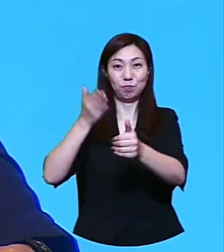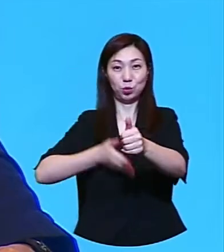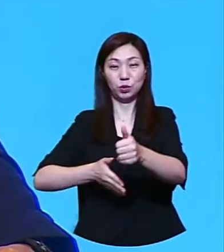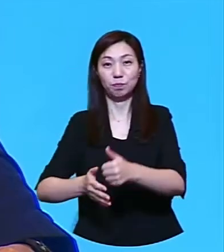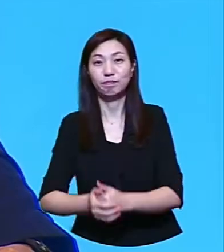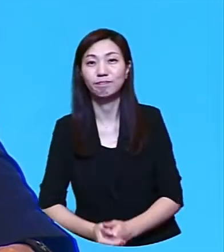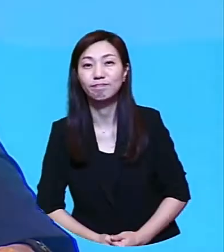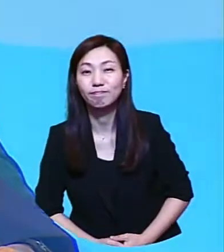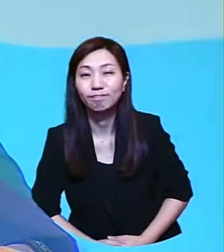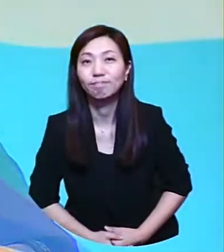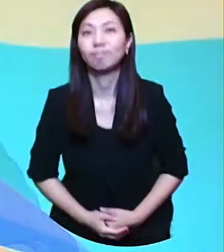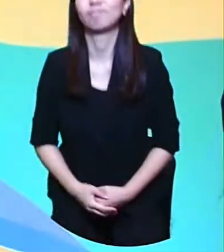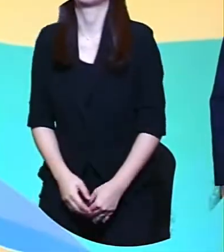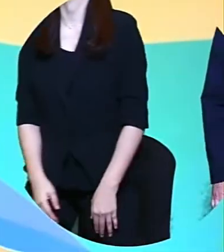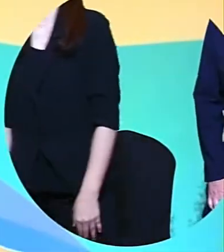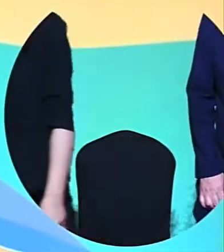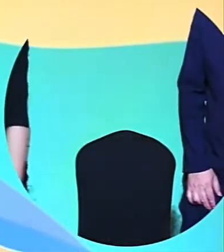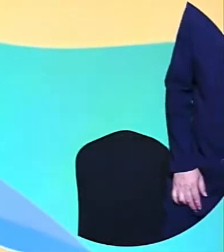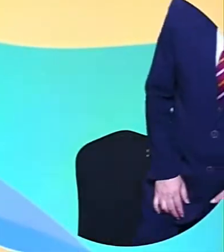Thank you, Moderator Professor Zhang.